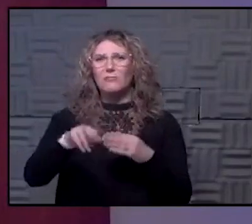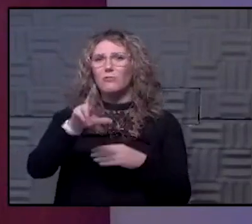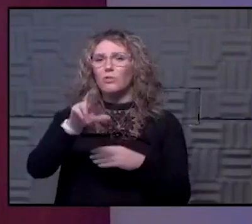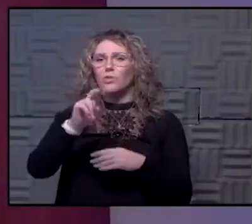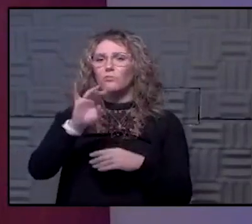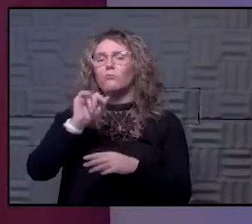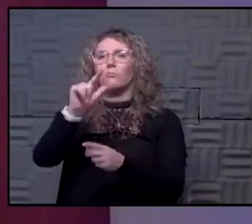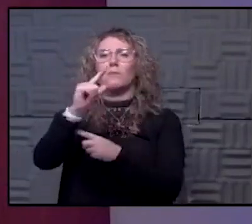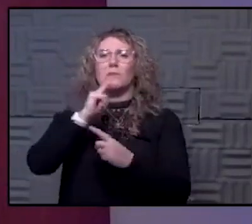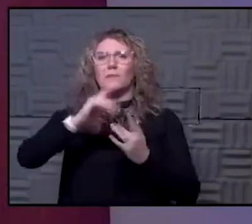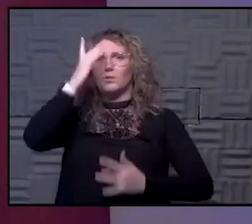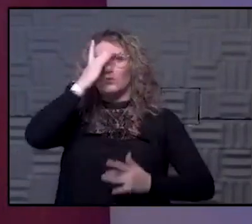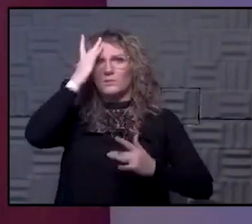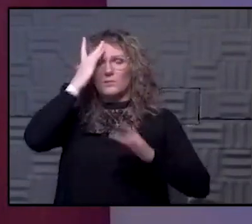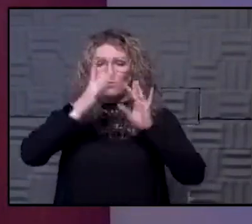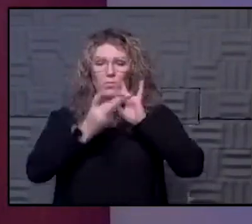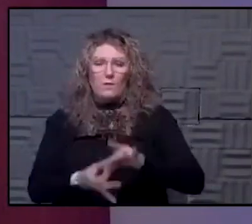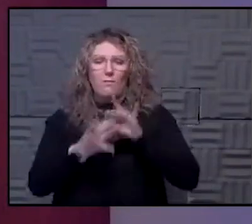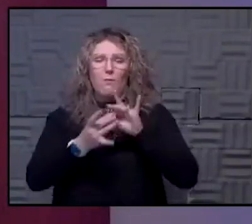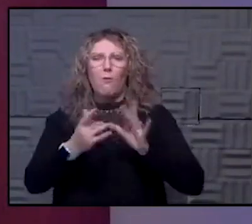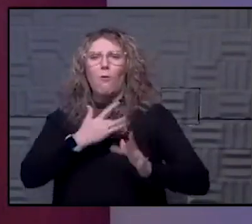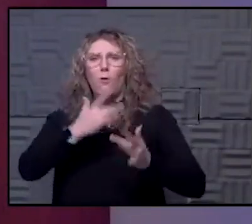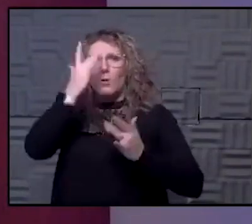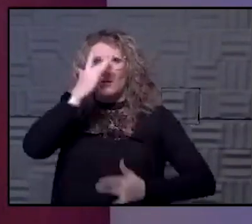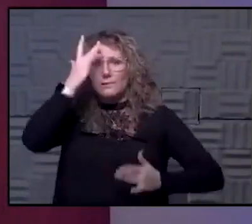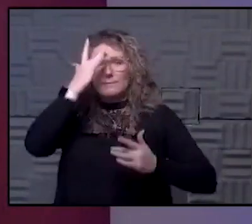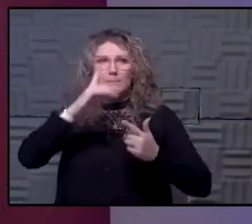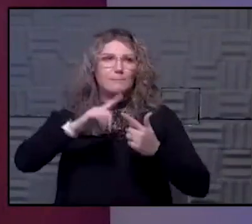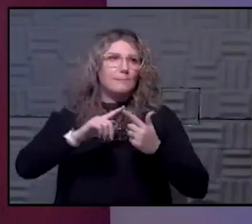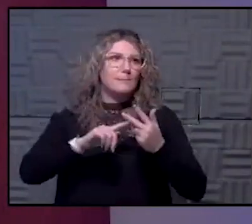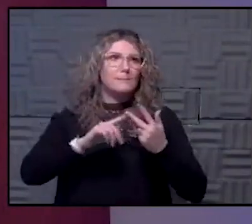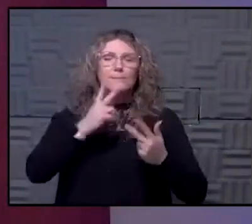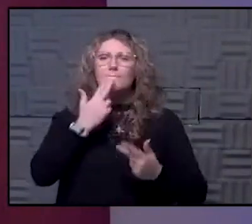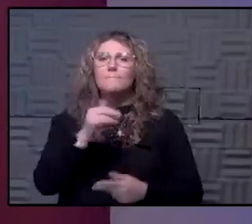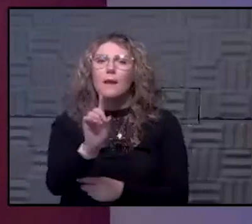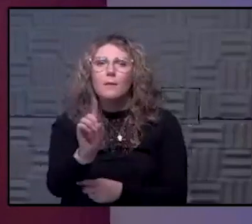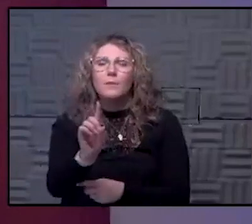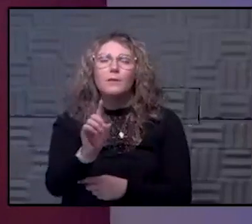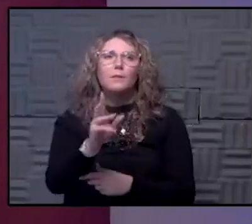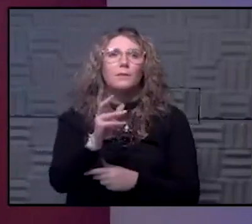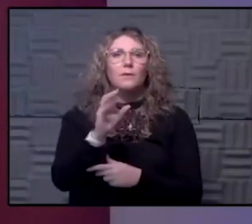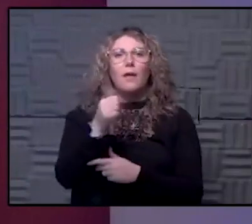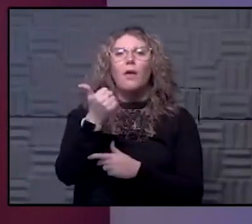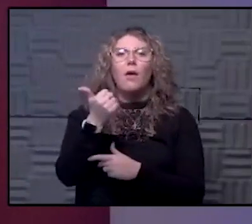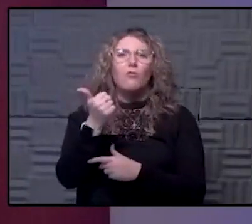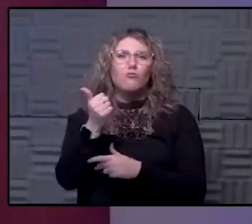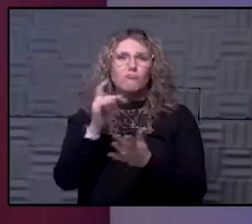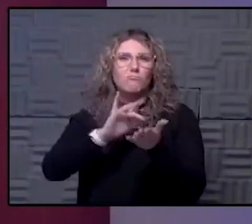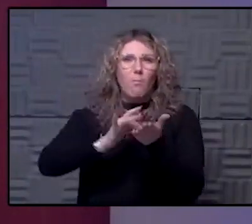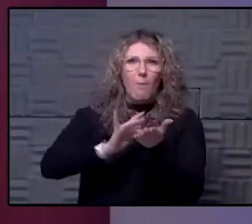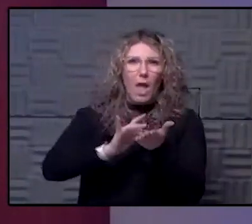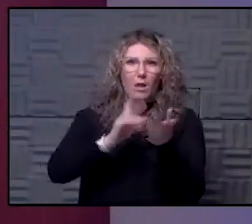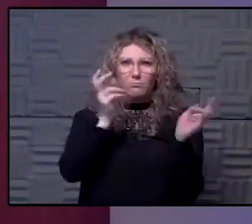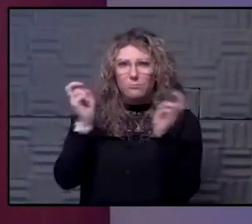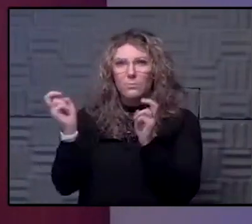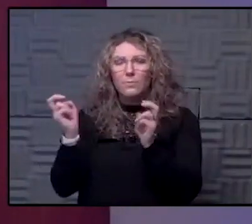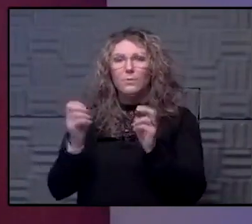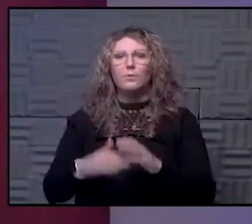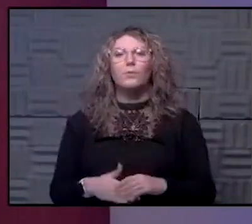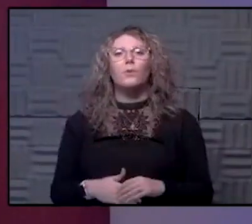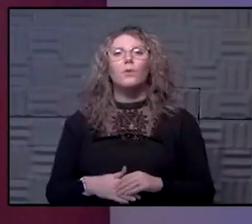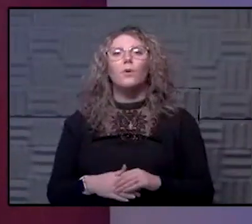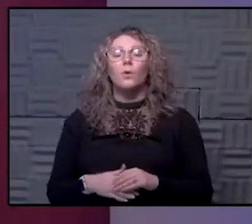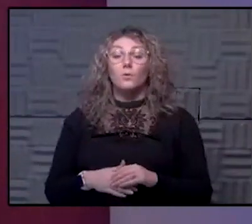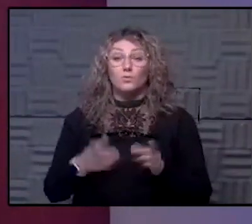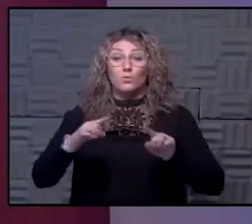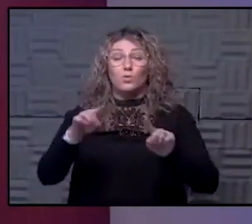is usually a harbinger of heart disease or diabetes or long-standing other medical comorbidities. And in the